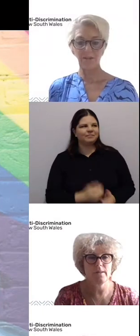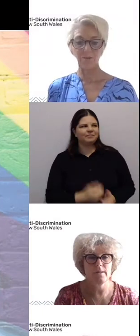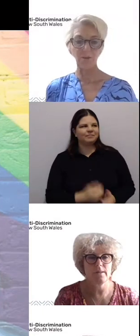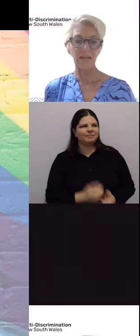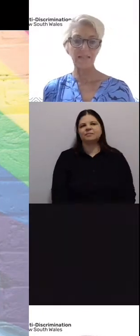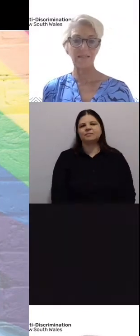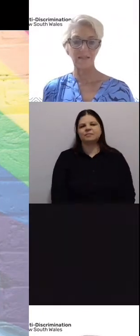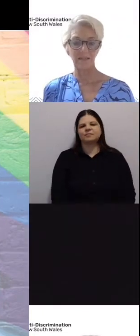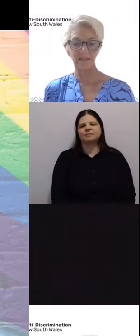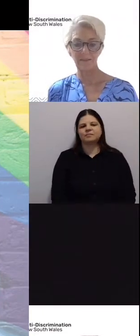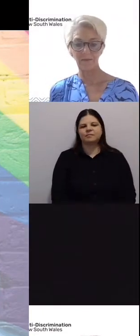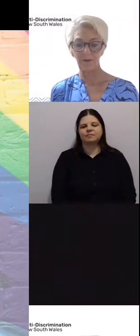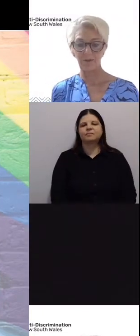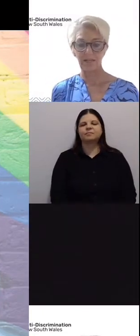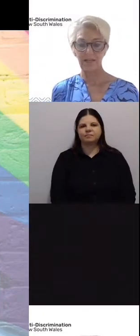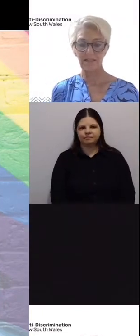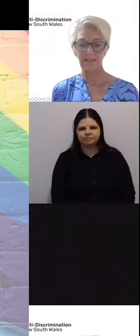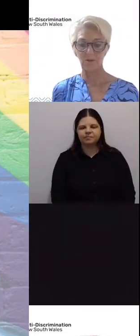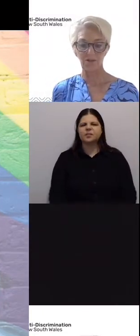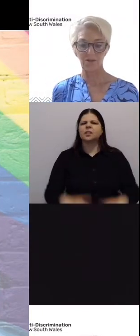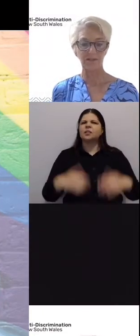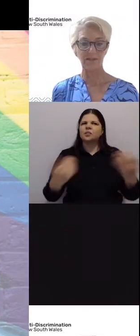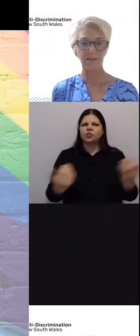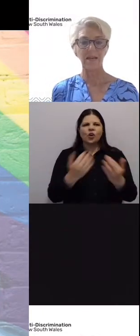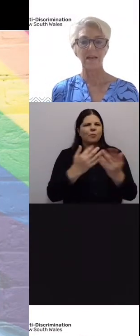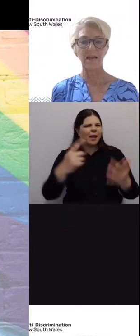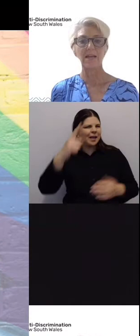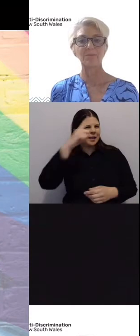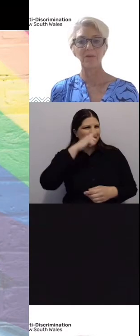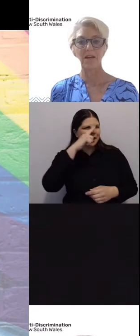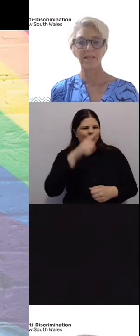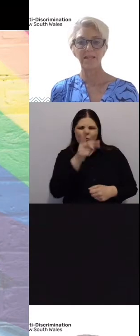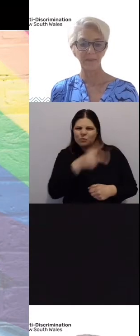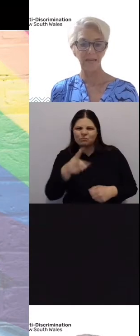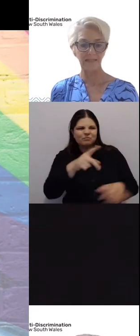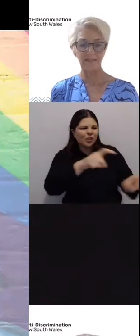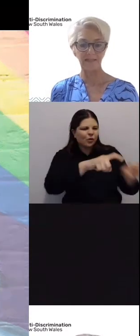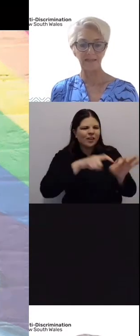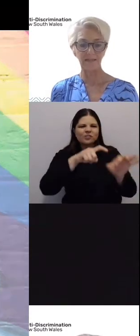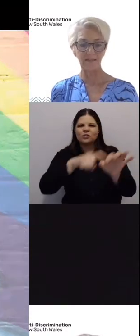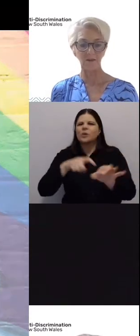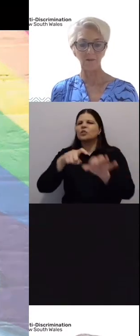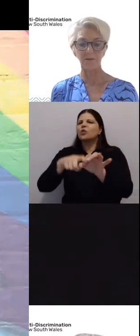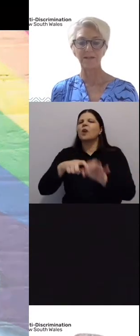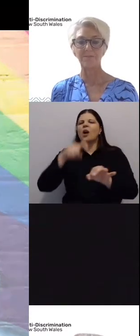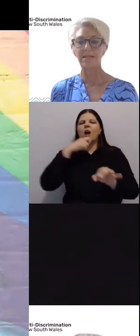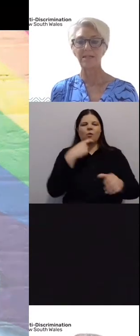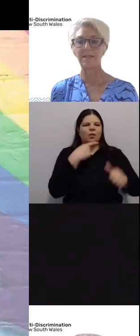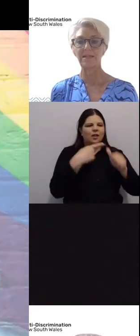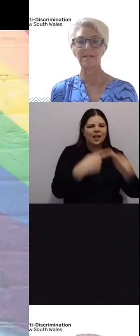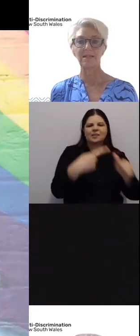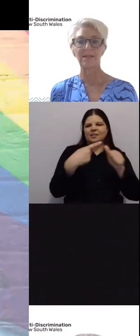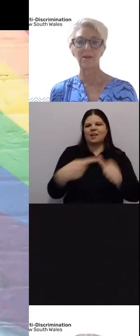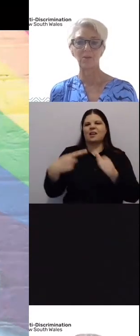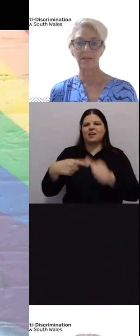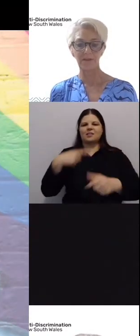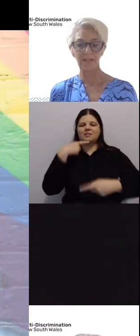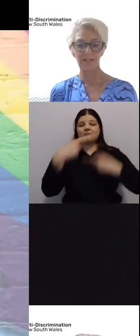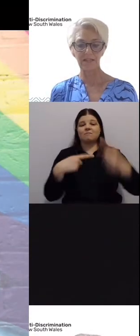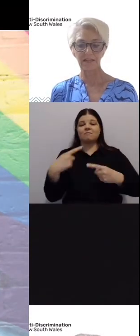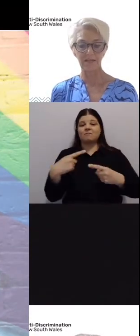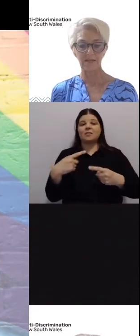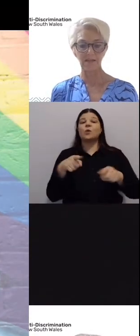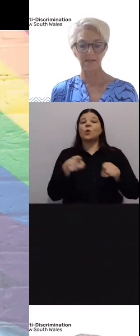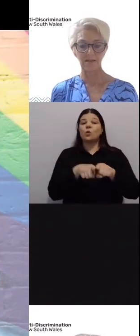Next, I'm going to answer some frequently asked questions and provide some case studies of recent matters that we